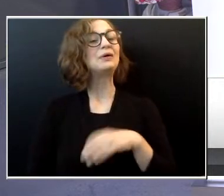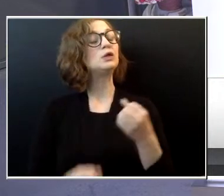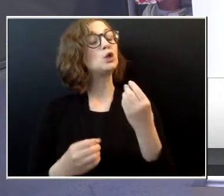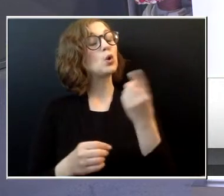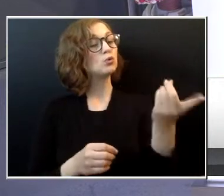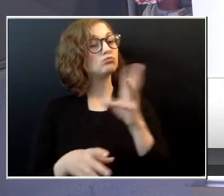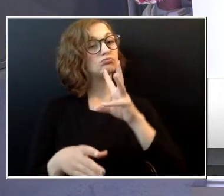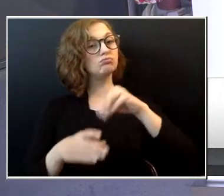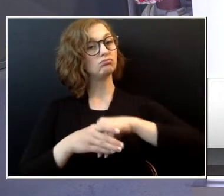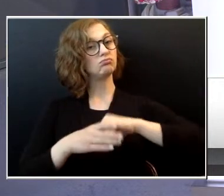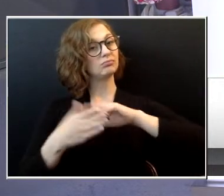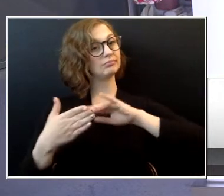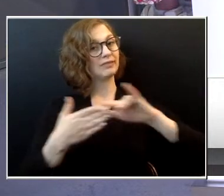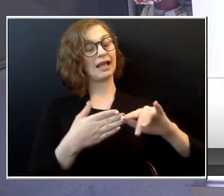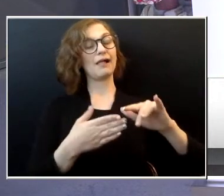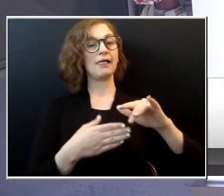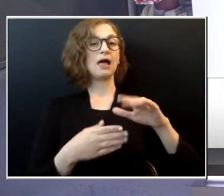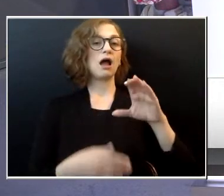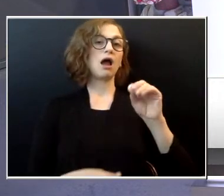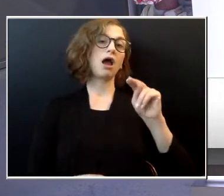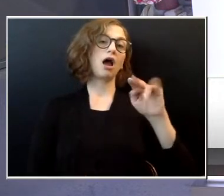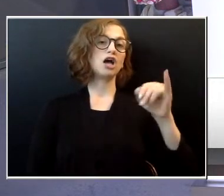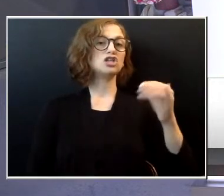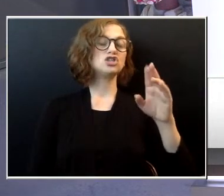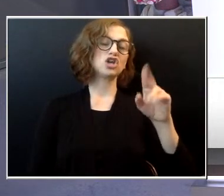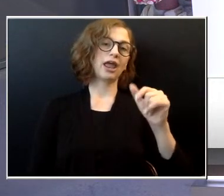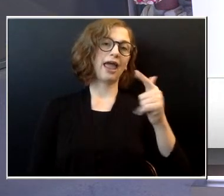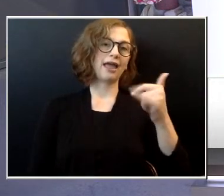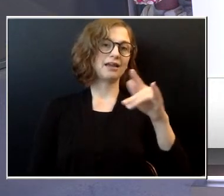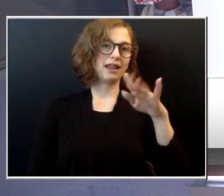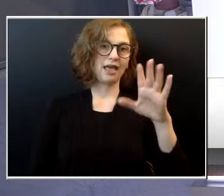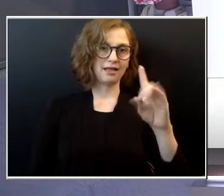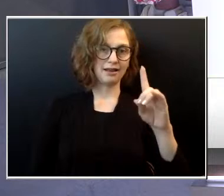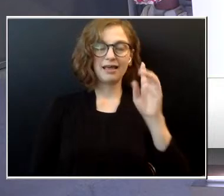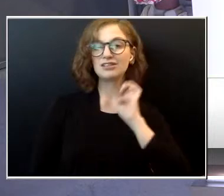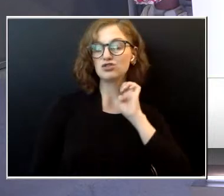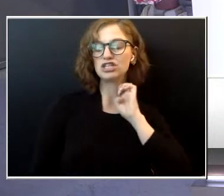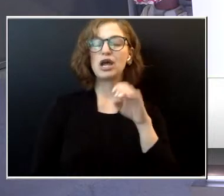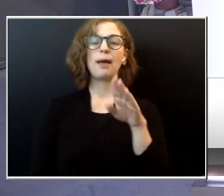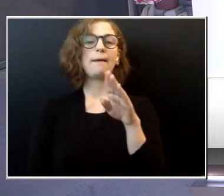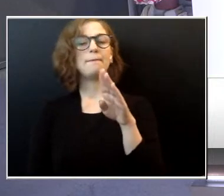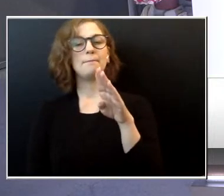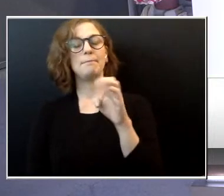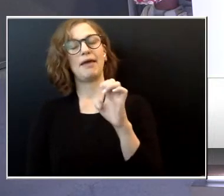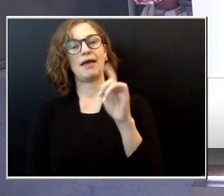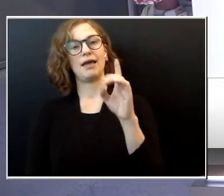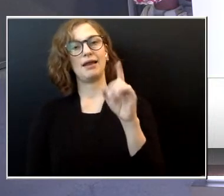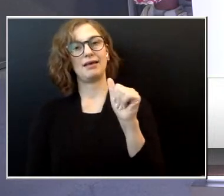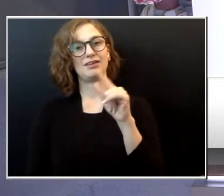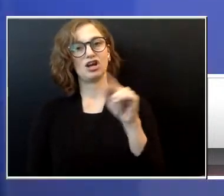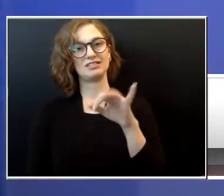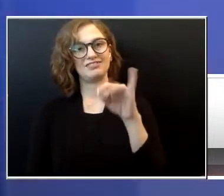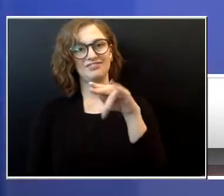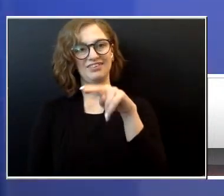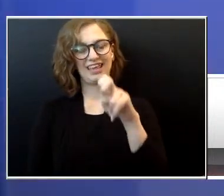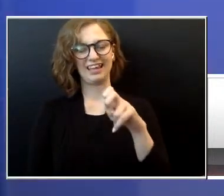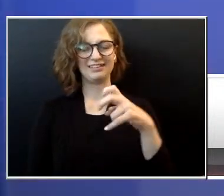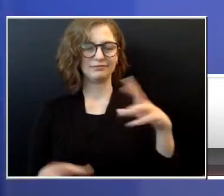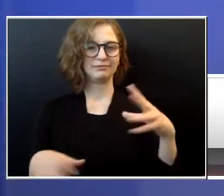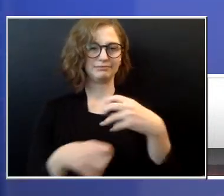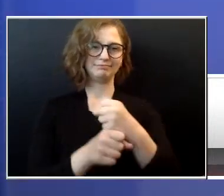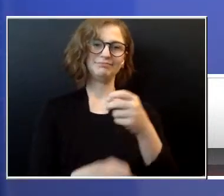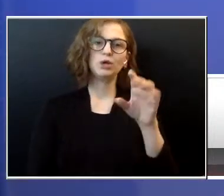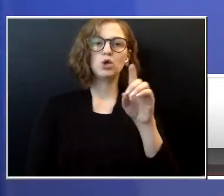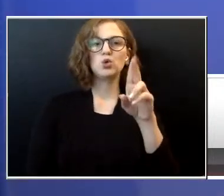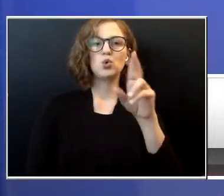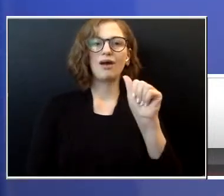on conjugated estrogen and basidoxifene, also known as Duvet. Can you tell us about your experience? Yes, well, I met